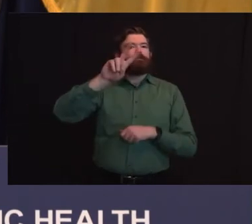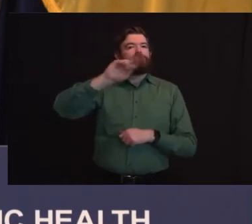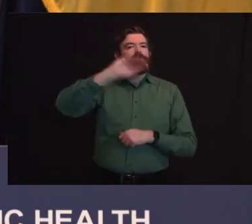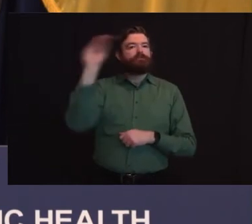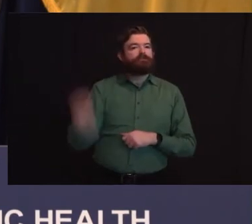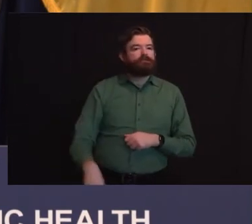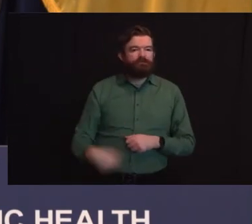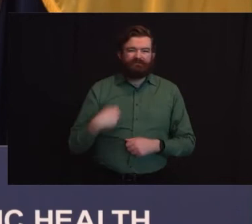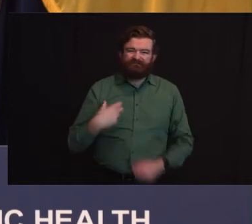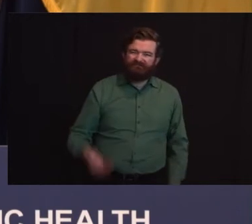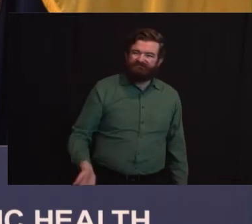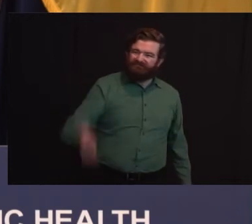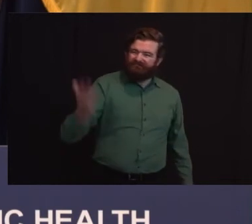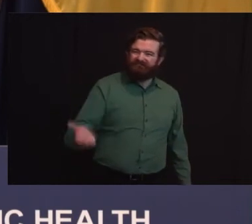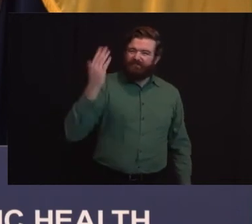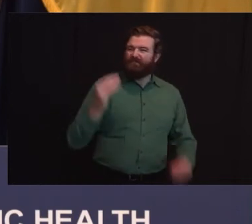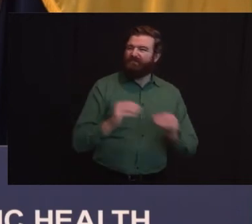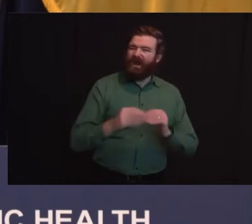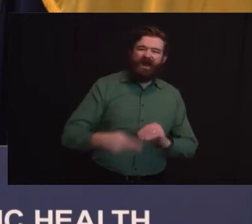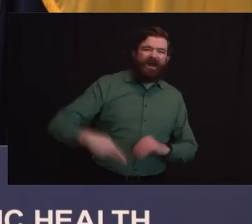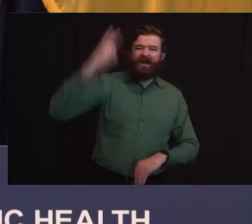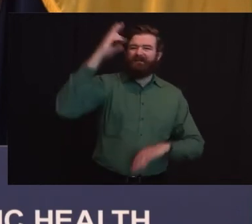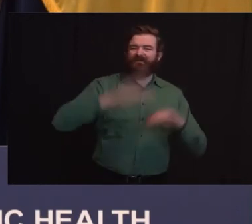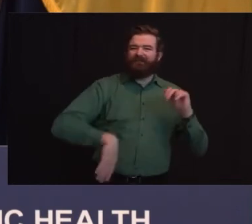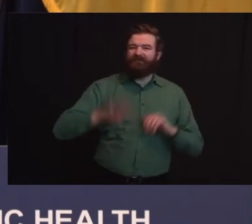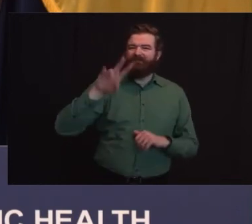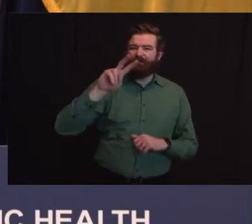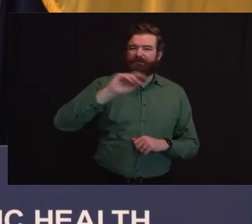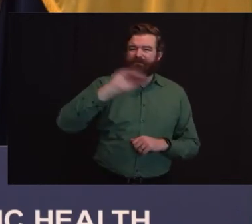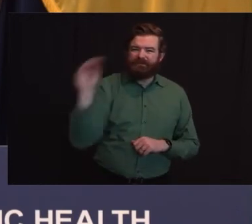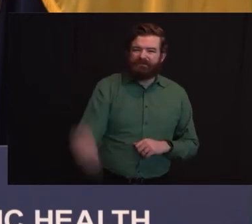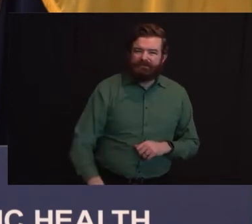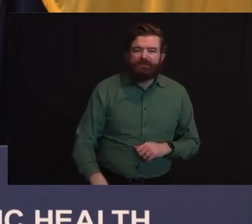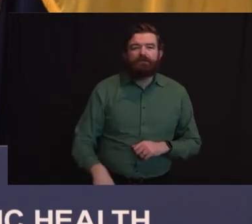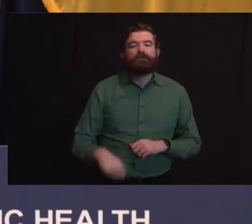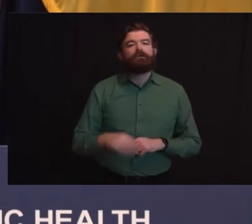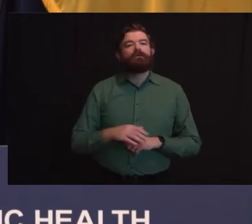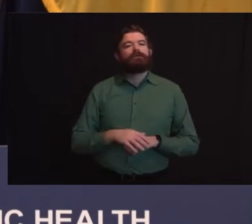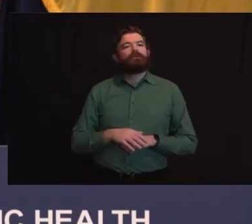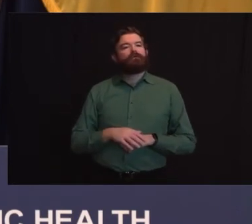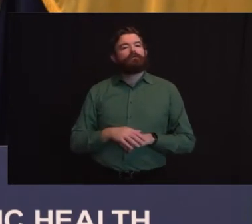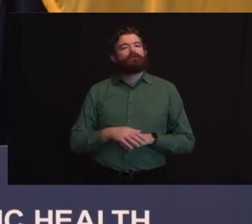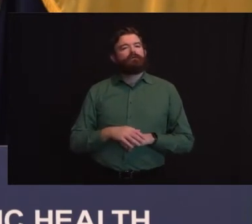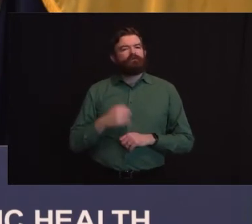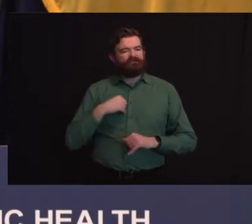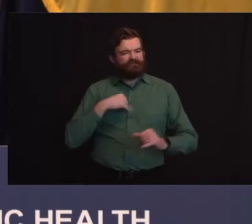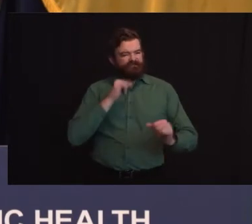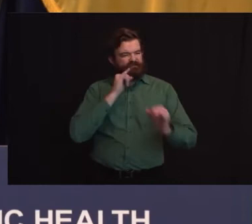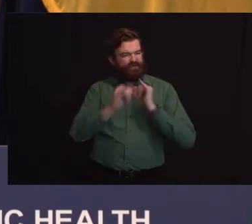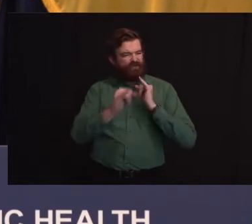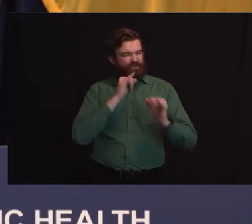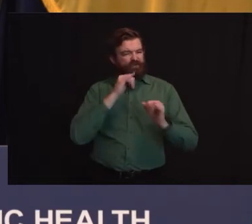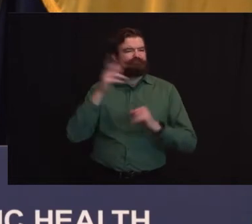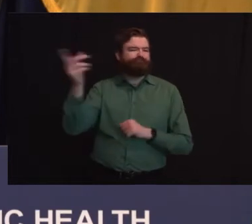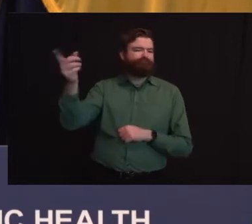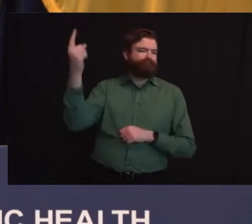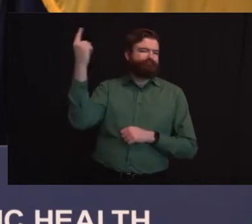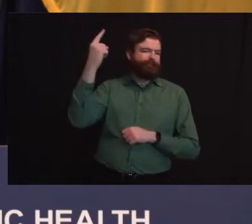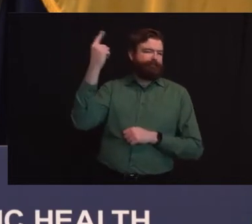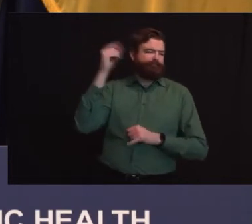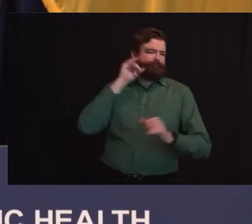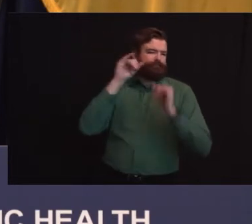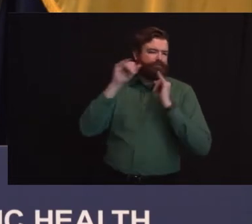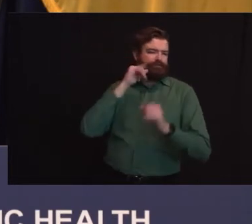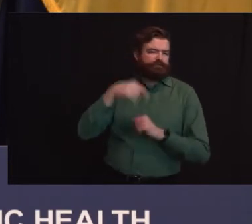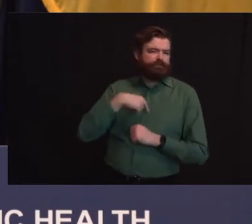was thinking I was I think Rachel Maddow was interviewing me like it felt like 20 years ago, but I think it was in April, and she